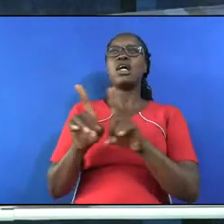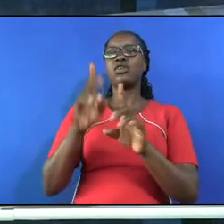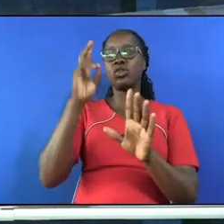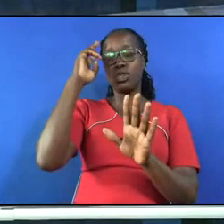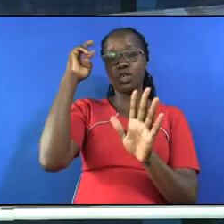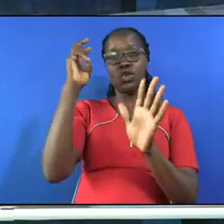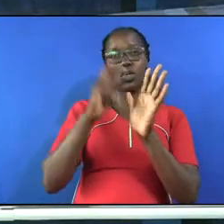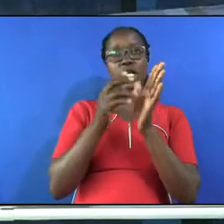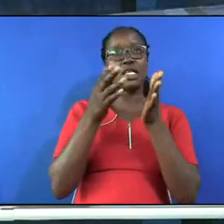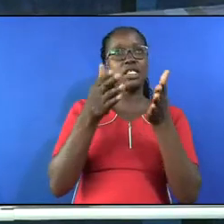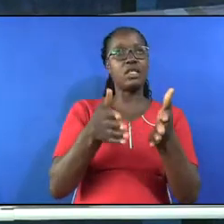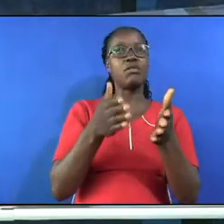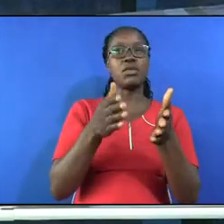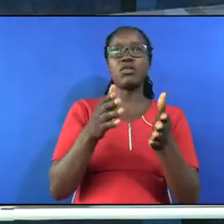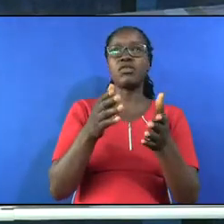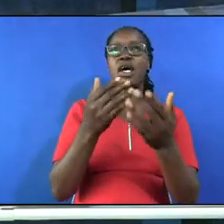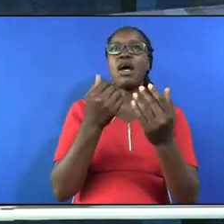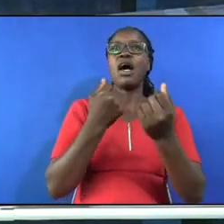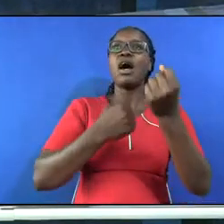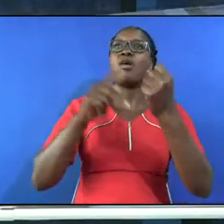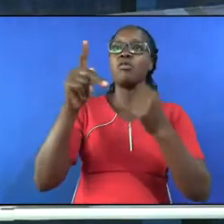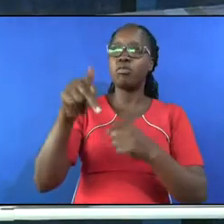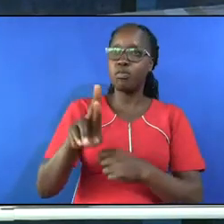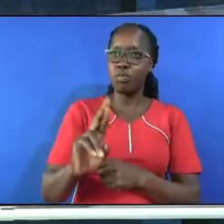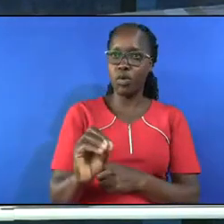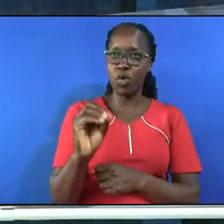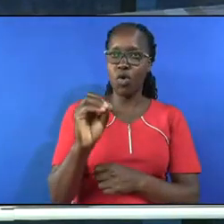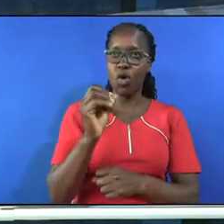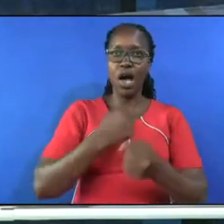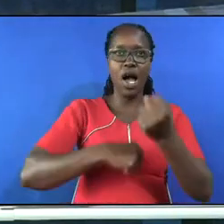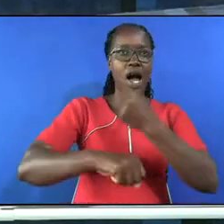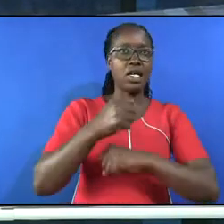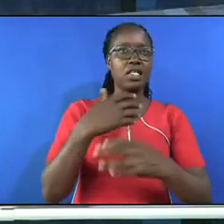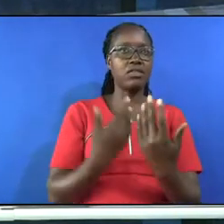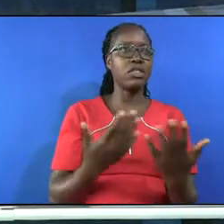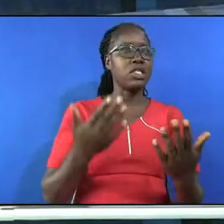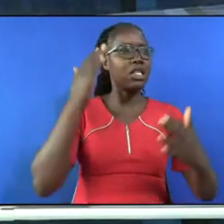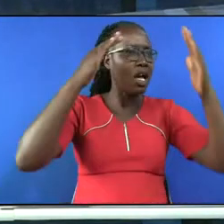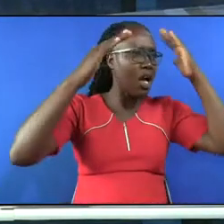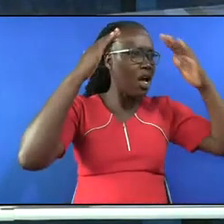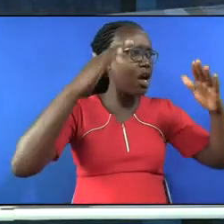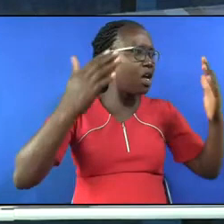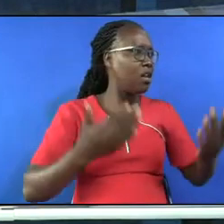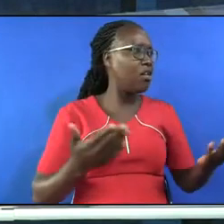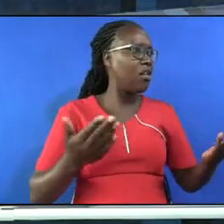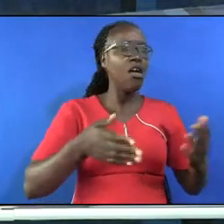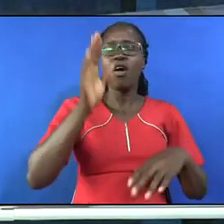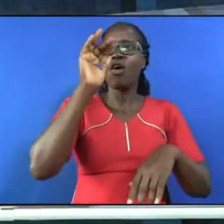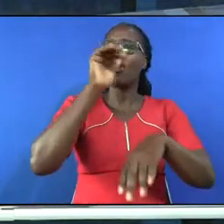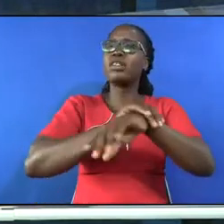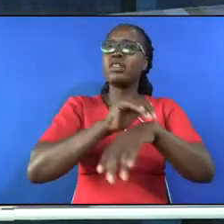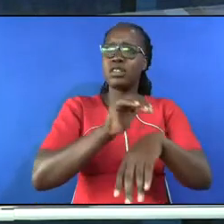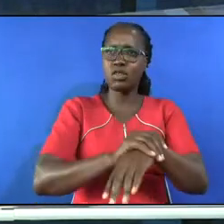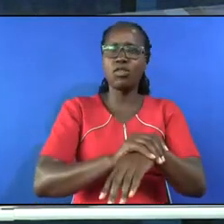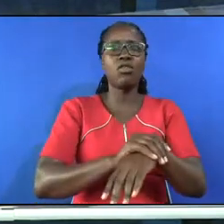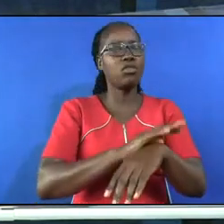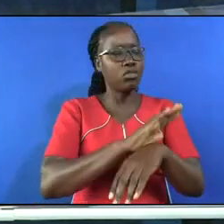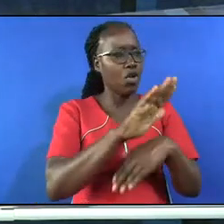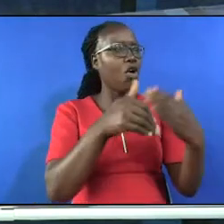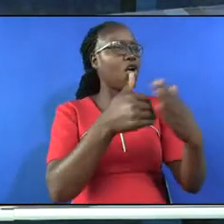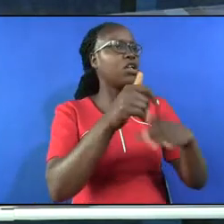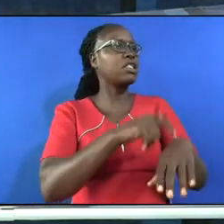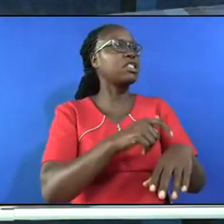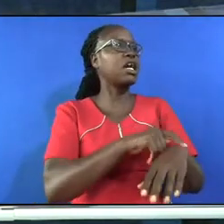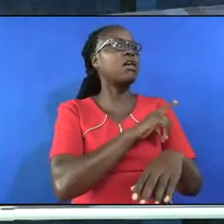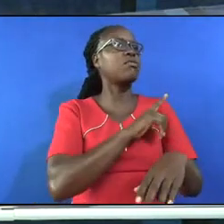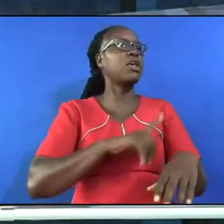the presence of proactive kids. Wave at me, children. How are you? God is good, and all